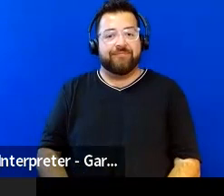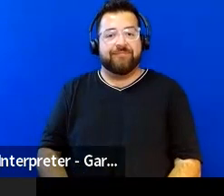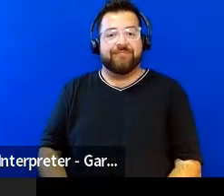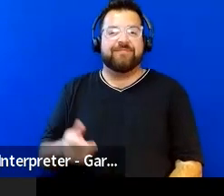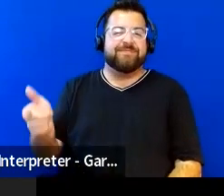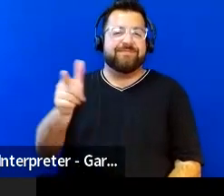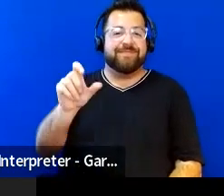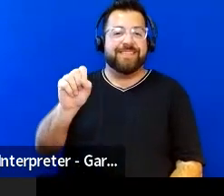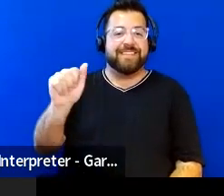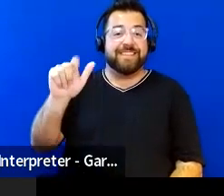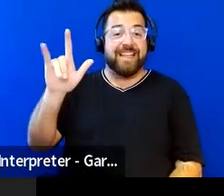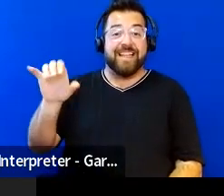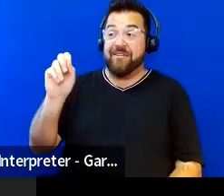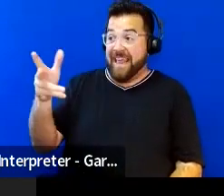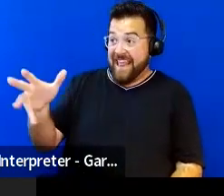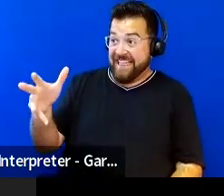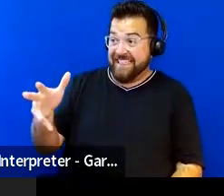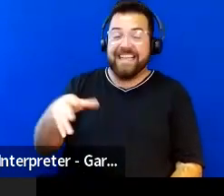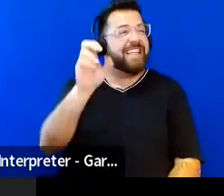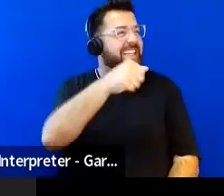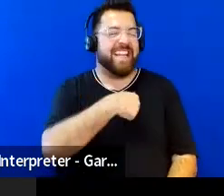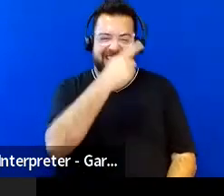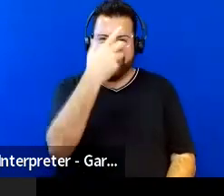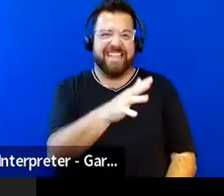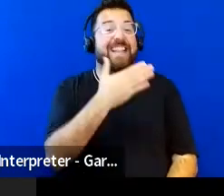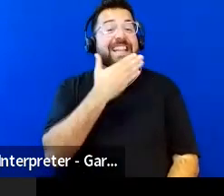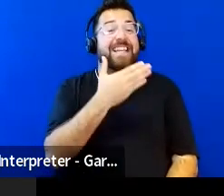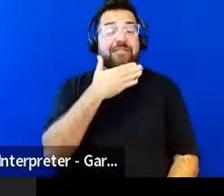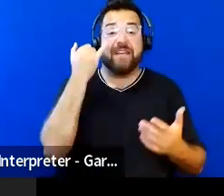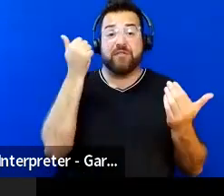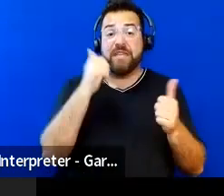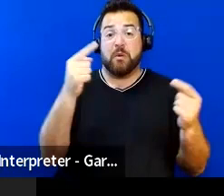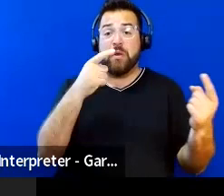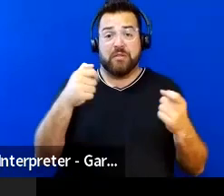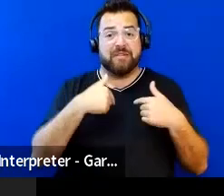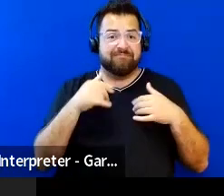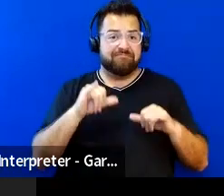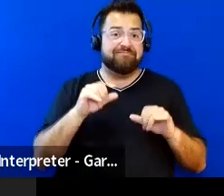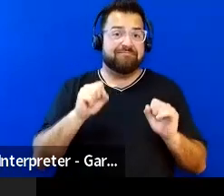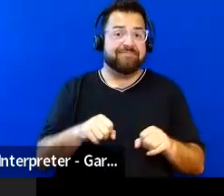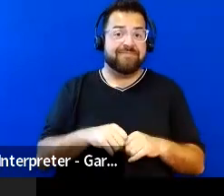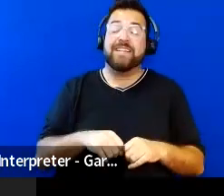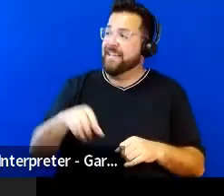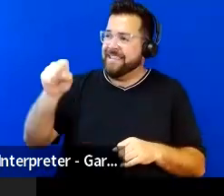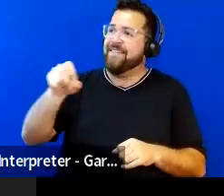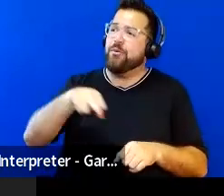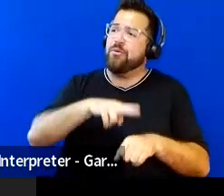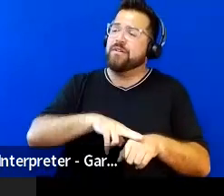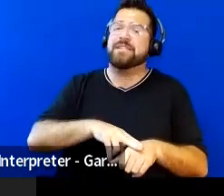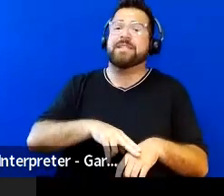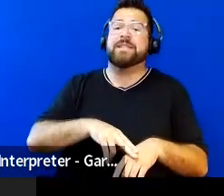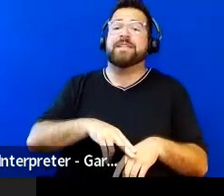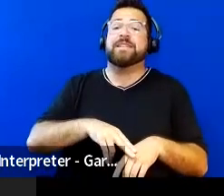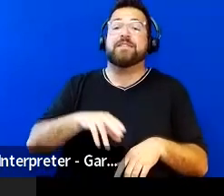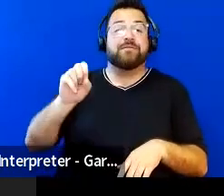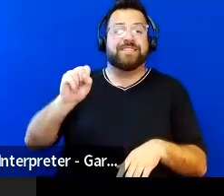Okay, that's it? All right. Yeah, I think so, Okay. unless anyone has questions. Okay. Yeah. So then just